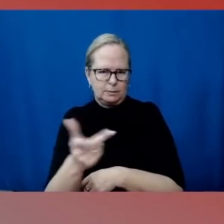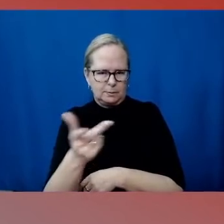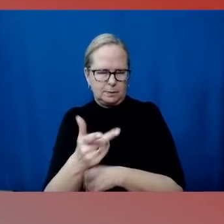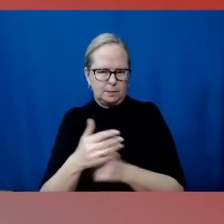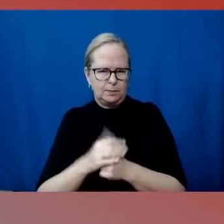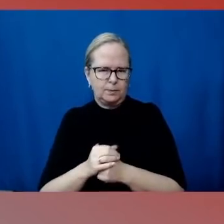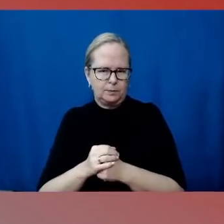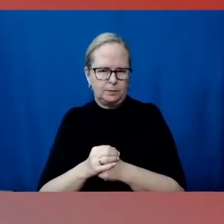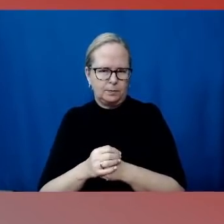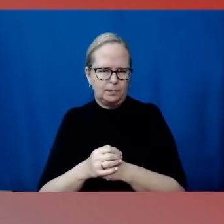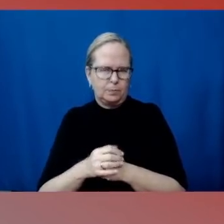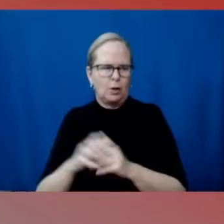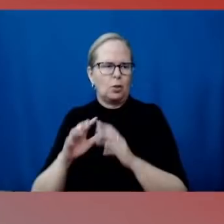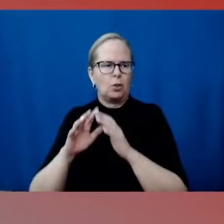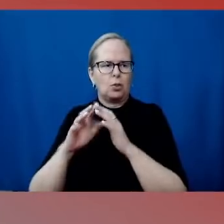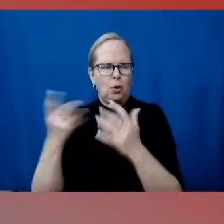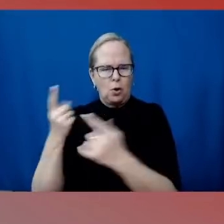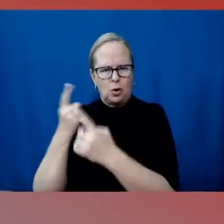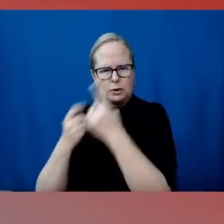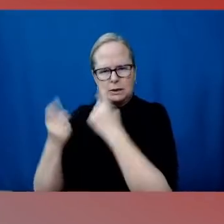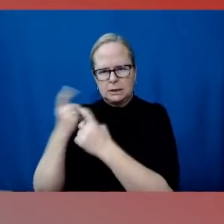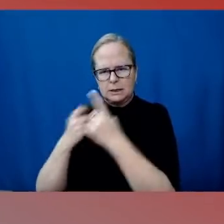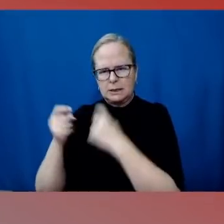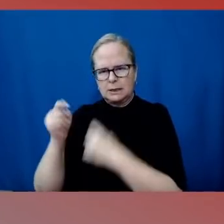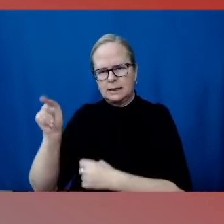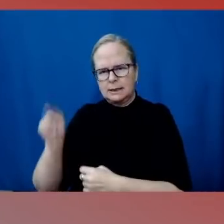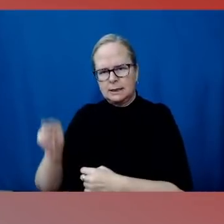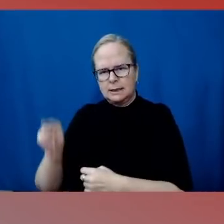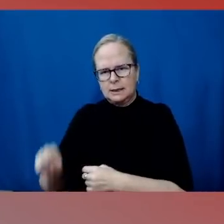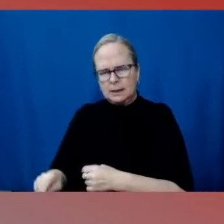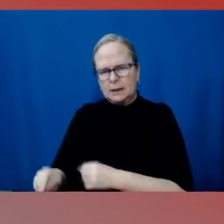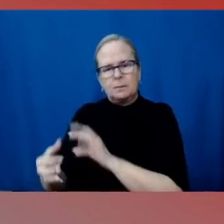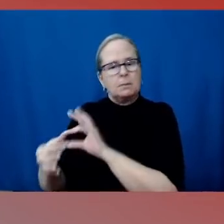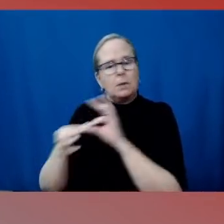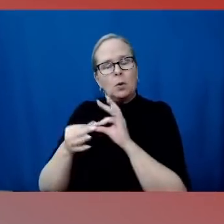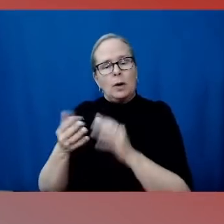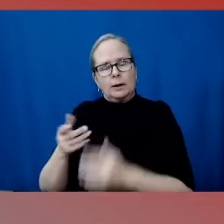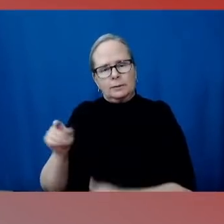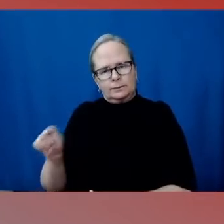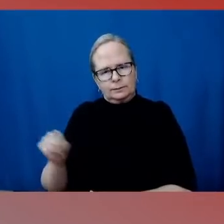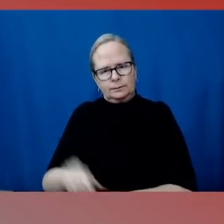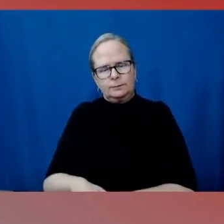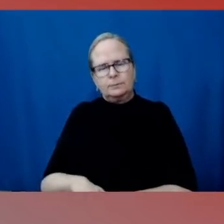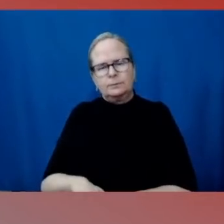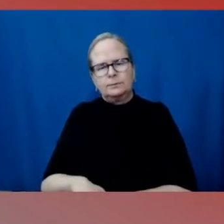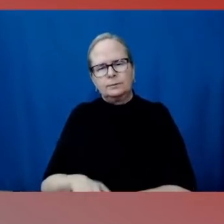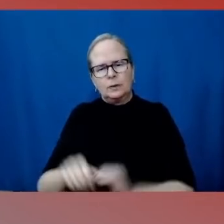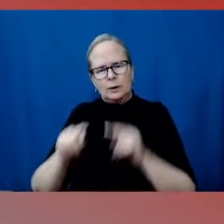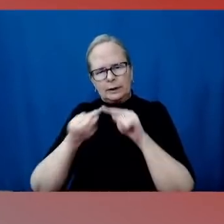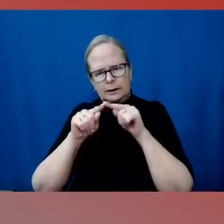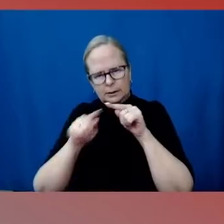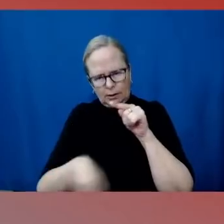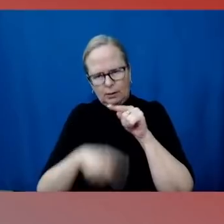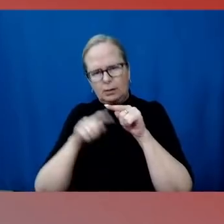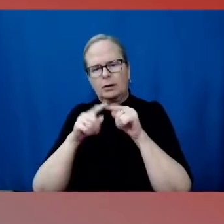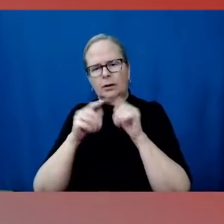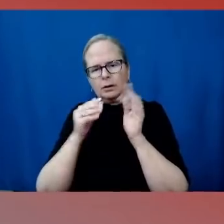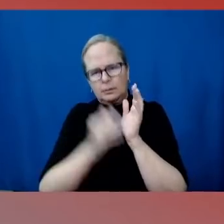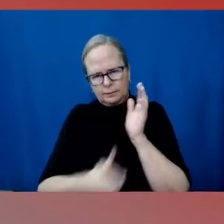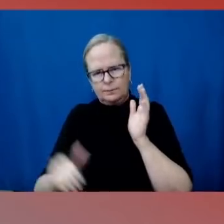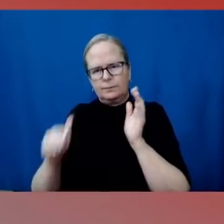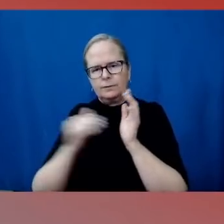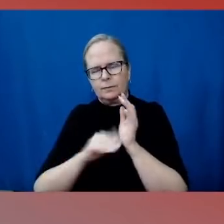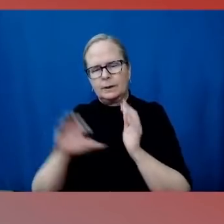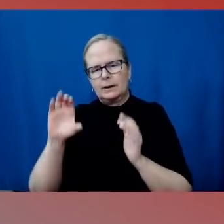and sitting. We're getting a lot of questions around the